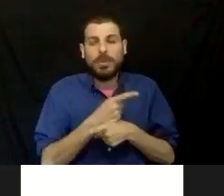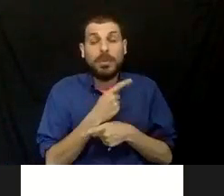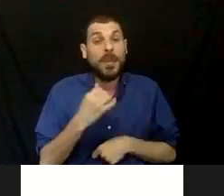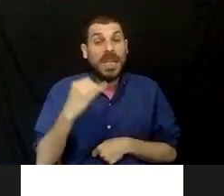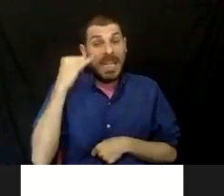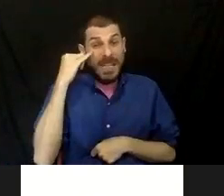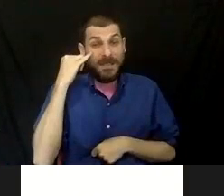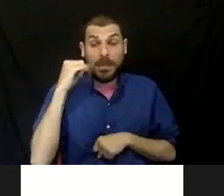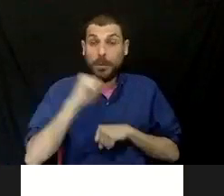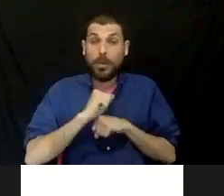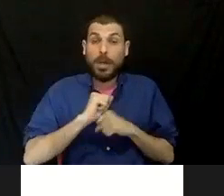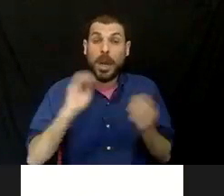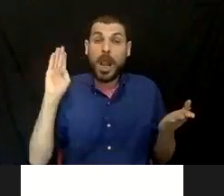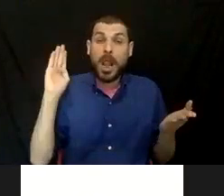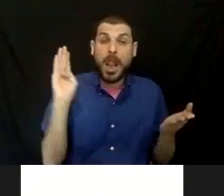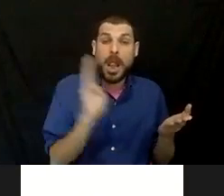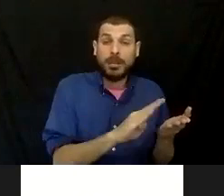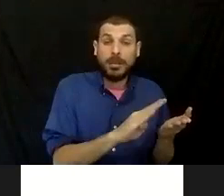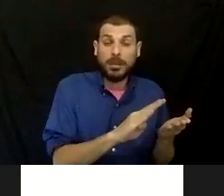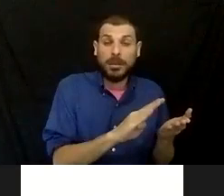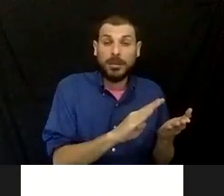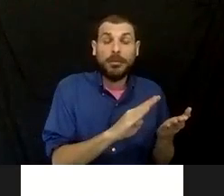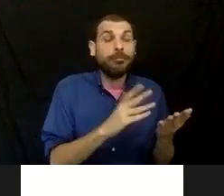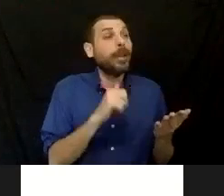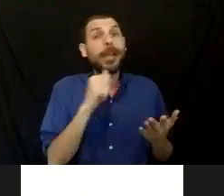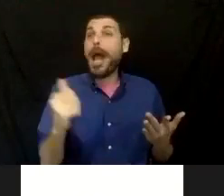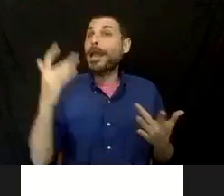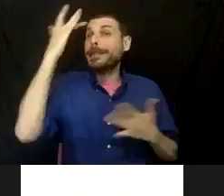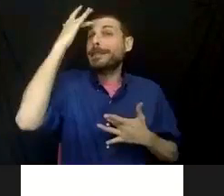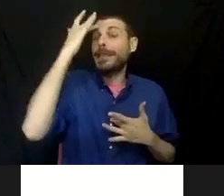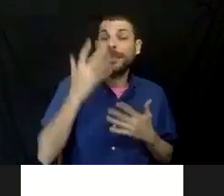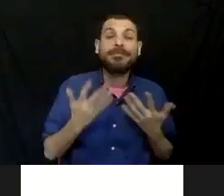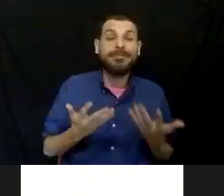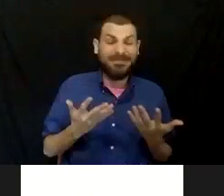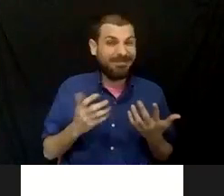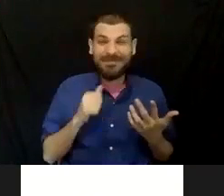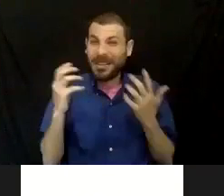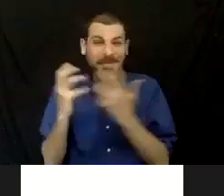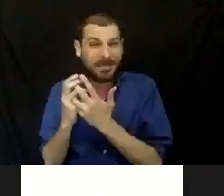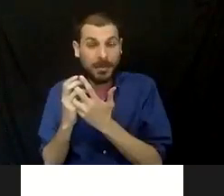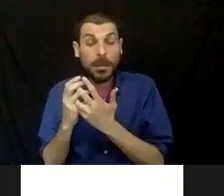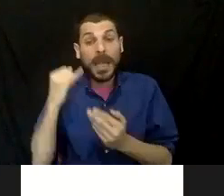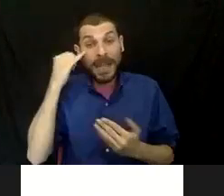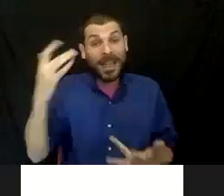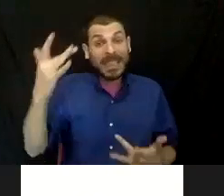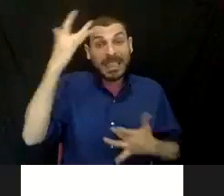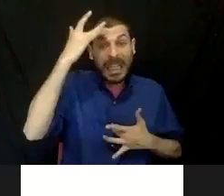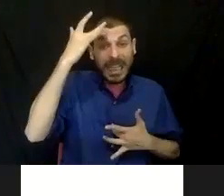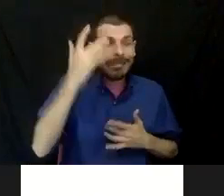if you're turning down work because you're sick, you're not eligible, right? So if you have offers of work and